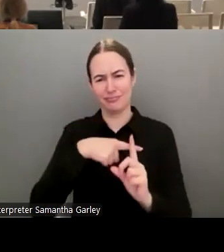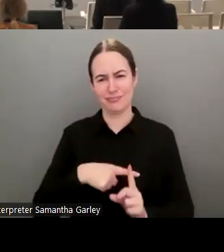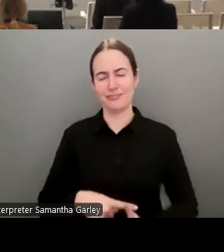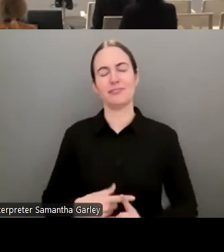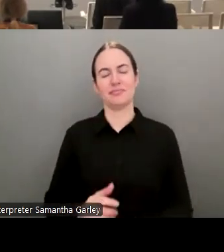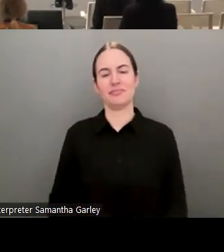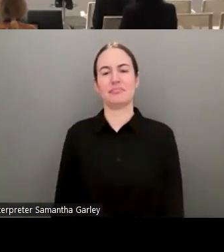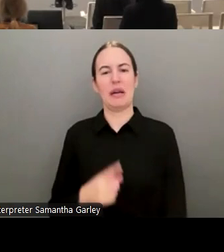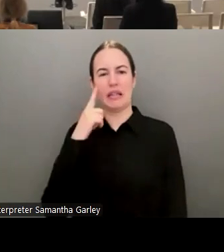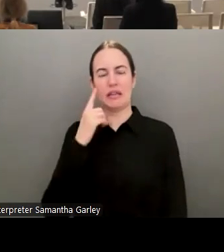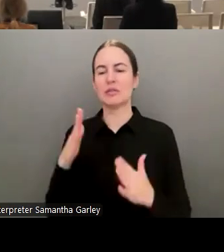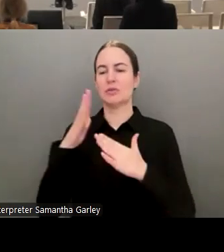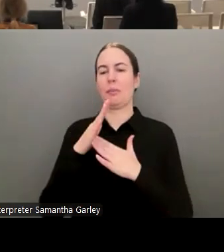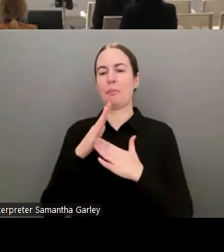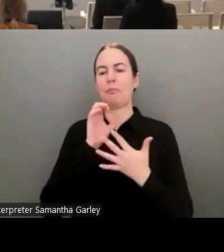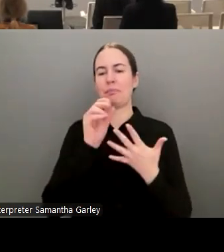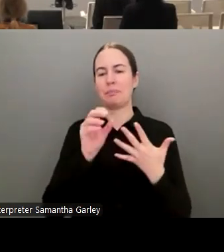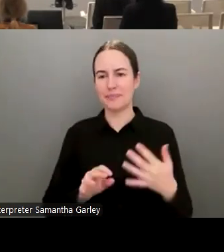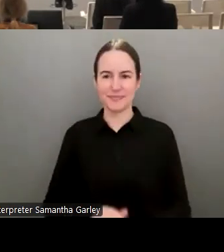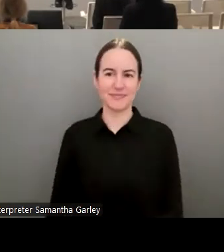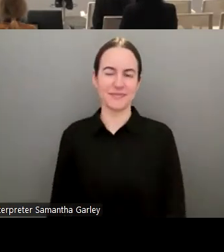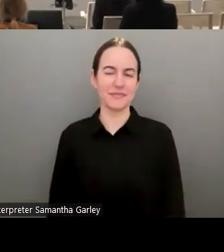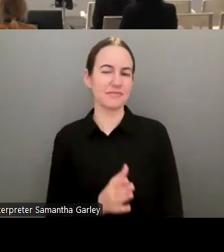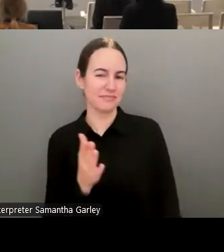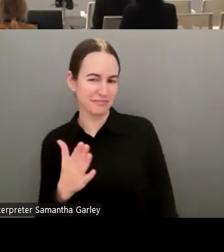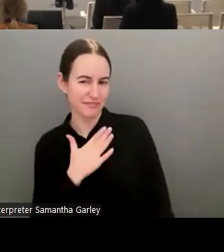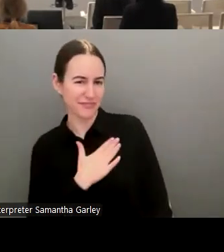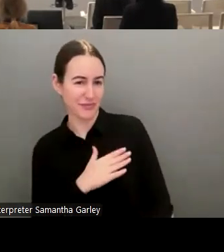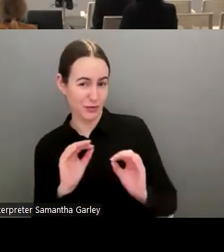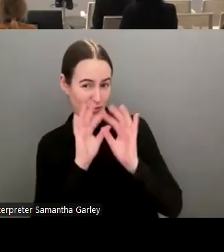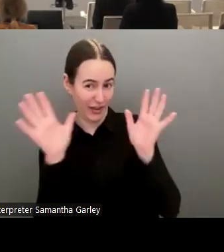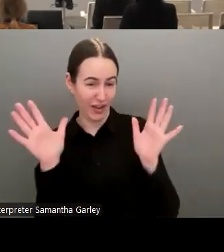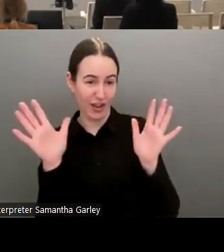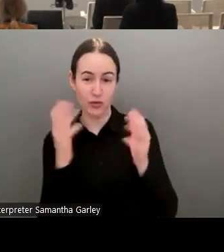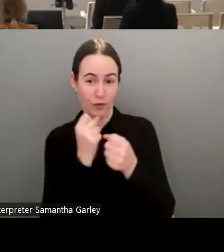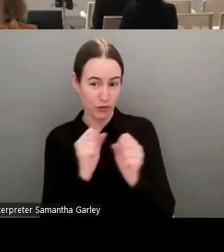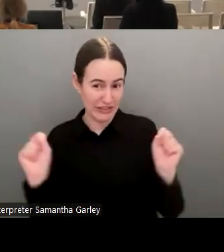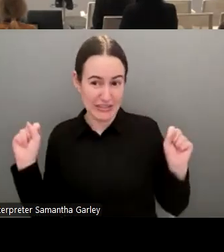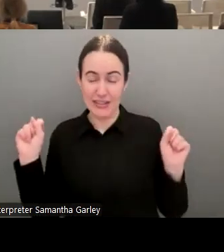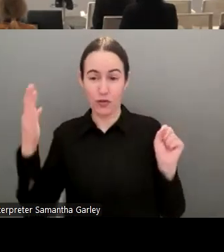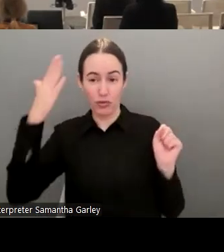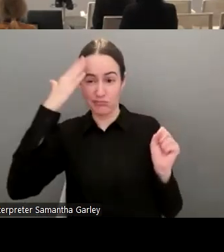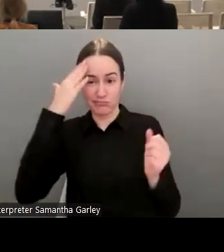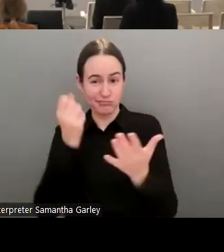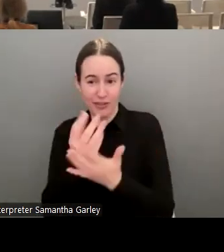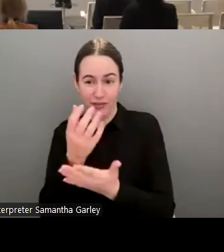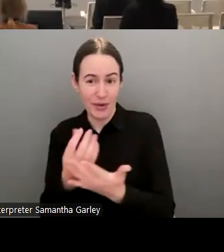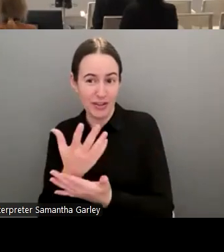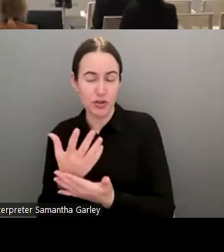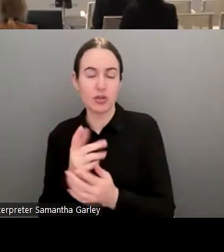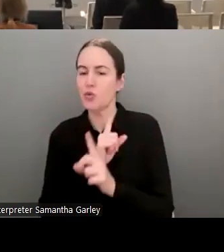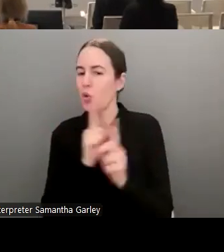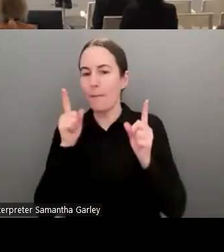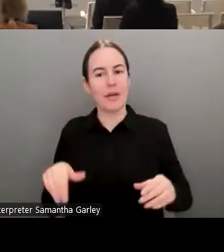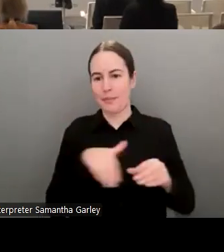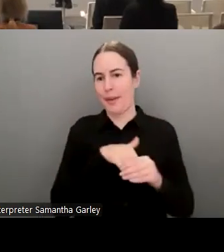probably the most important. Yeah. So just to clarify, so the body of knowledge is free of charge and open publicly to everyone. So you do not need to be a member to